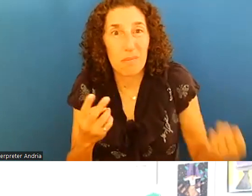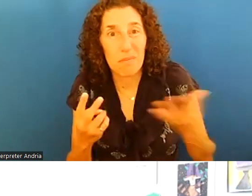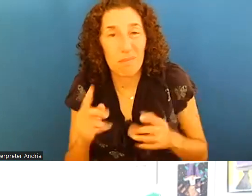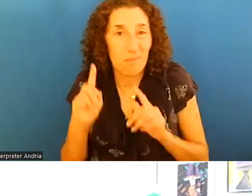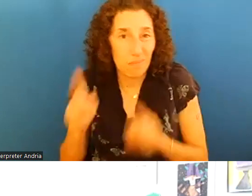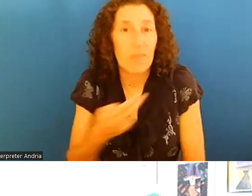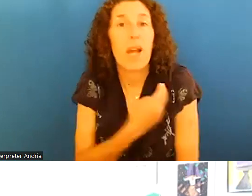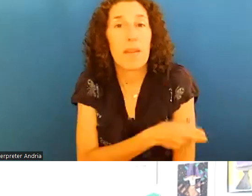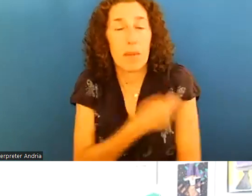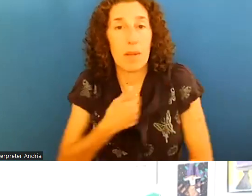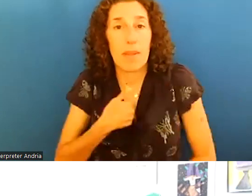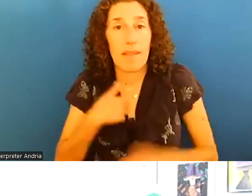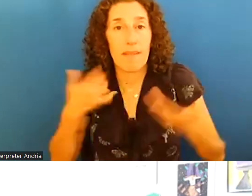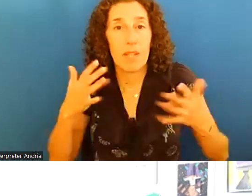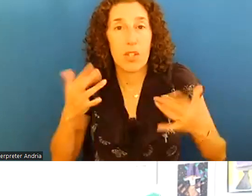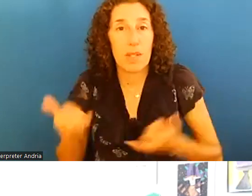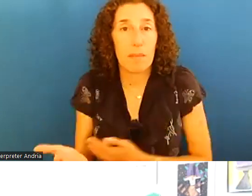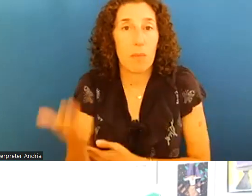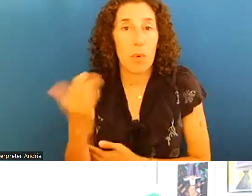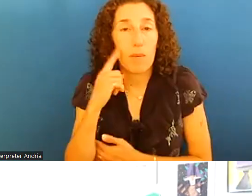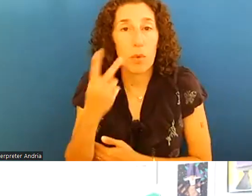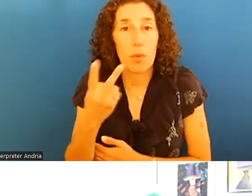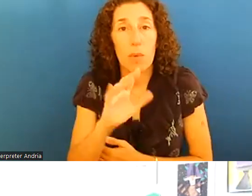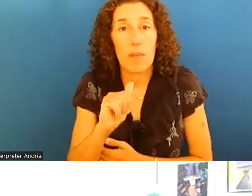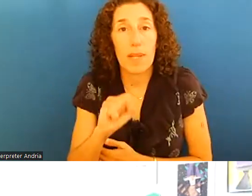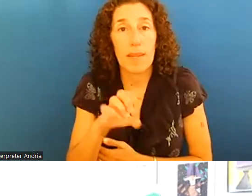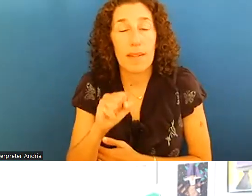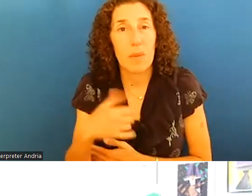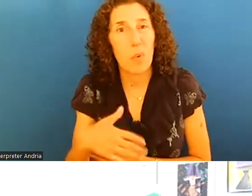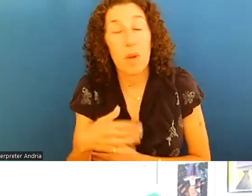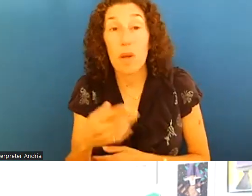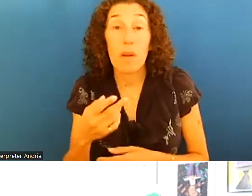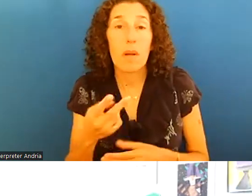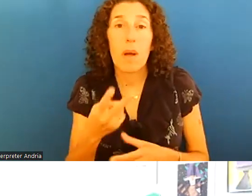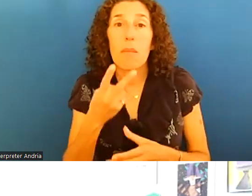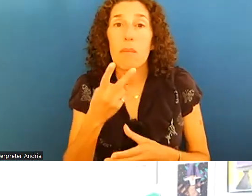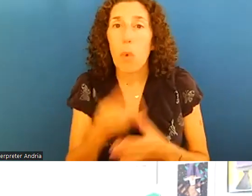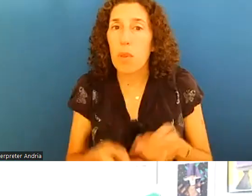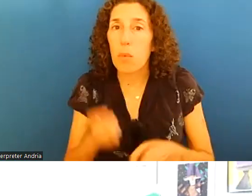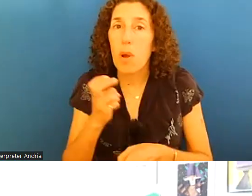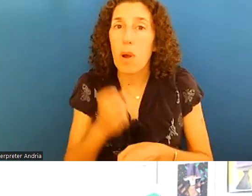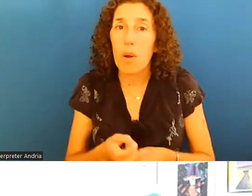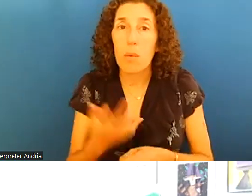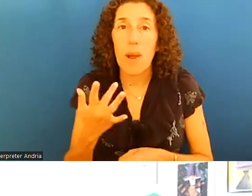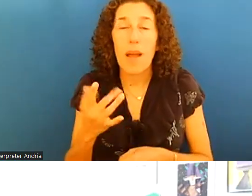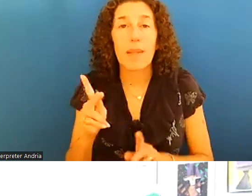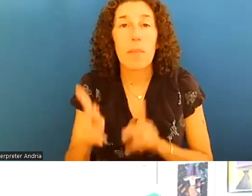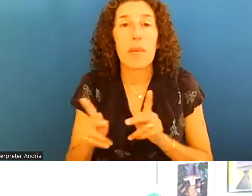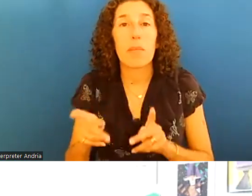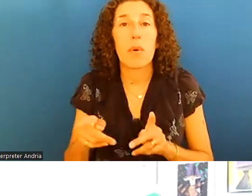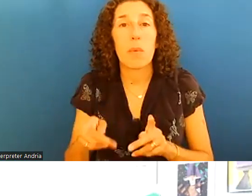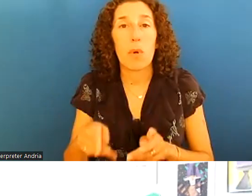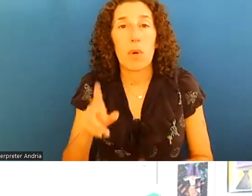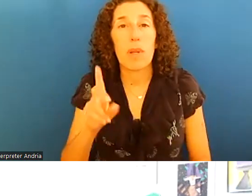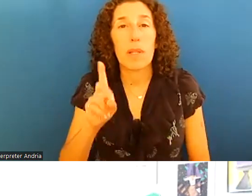pretty, I can't say difficult, but they were both under the influence. So we had to wait a little bit, kind of wait